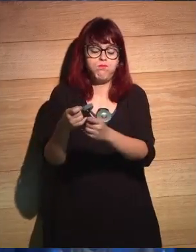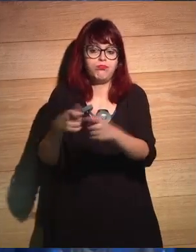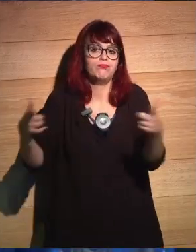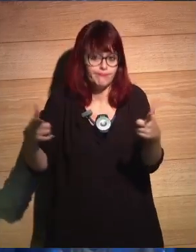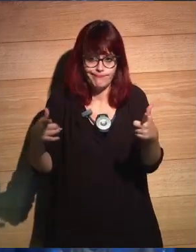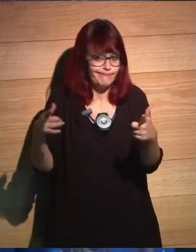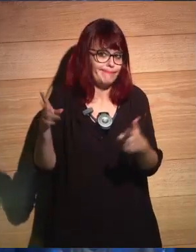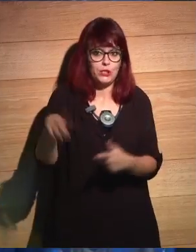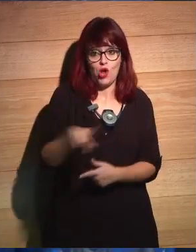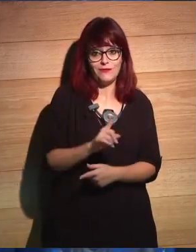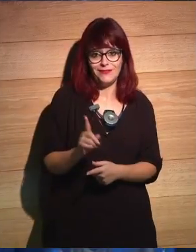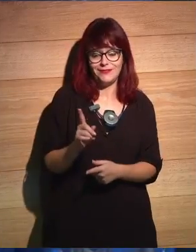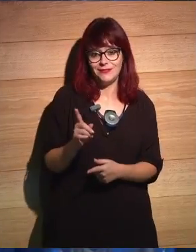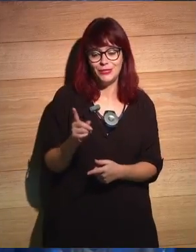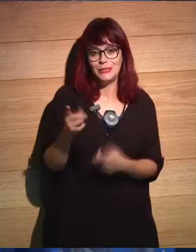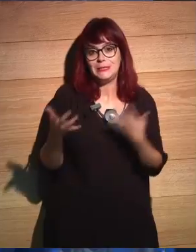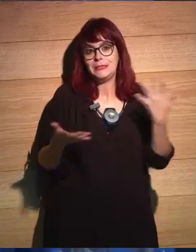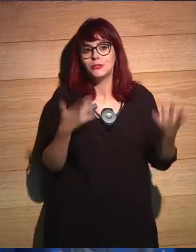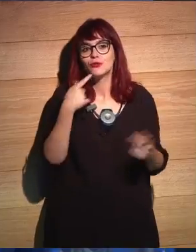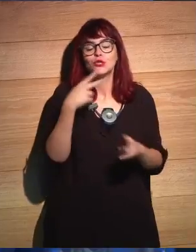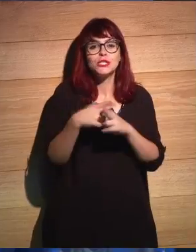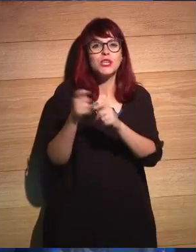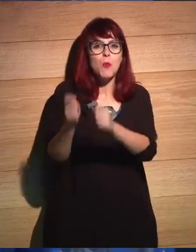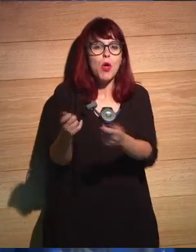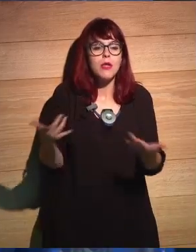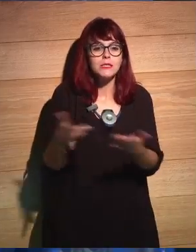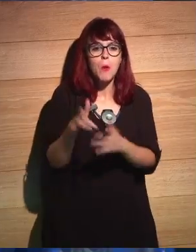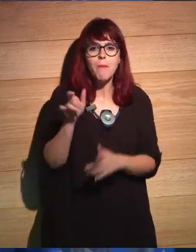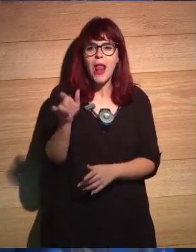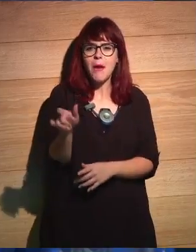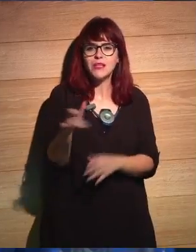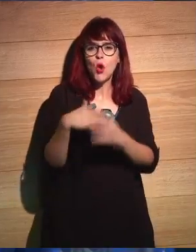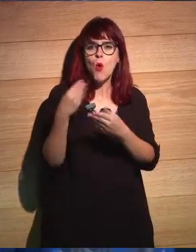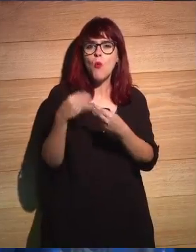consuming, to buying other type of products that are not books.